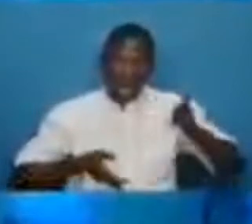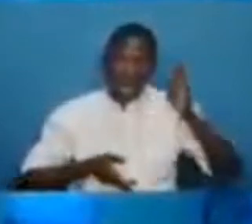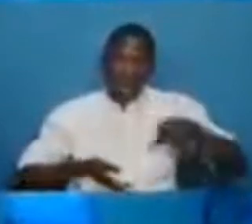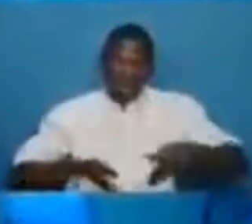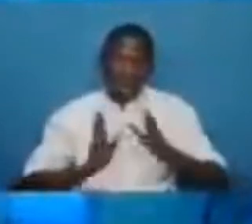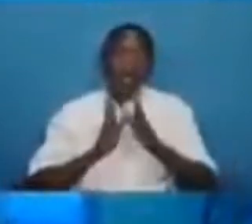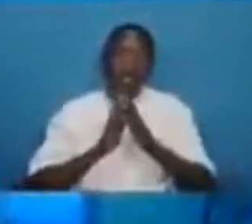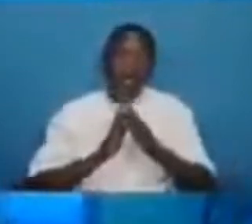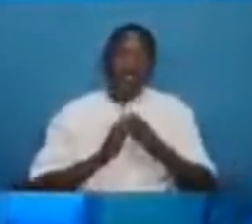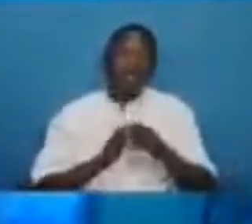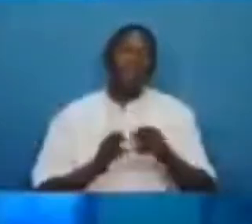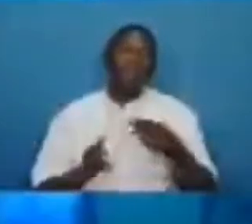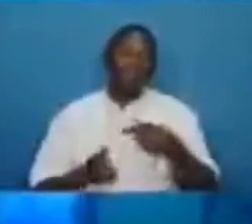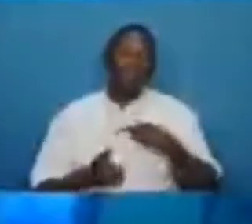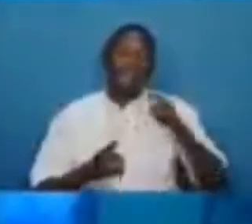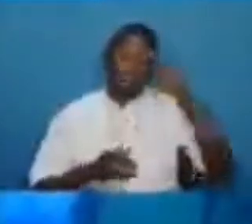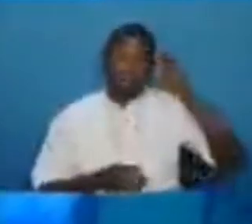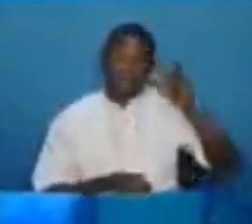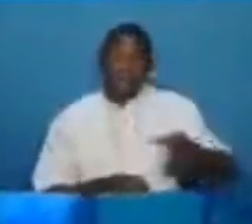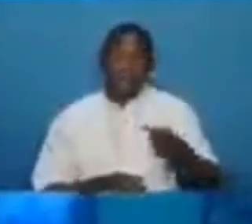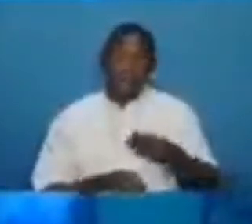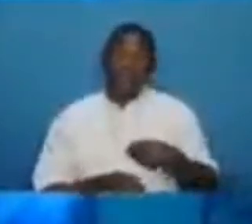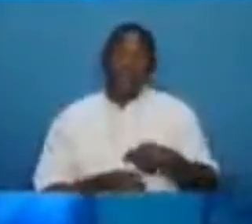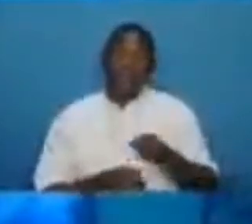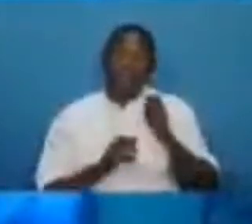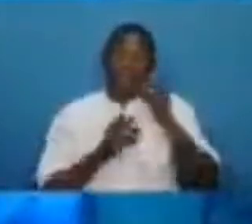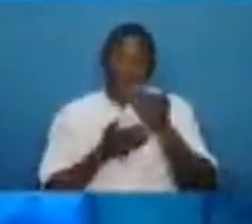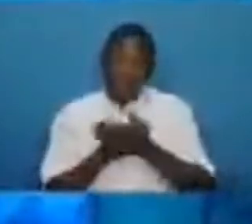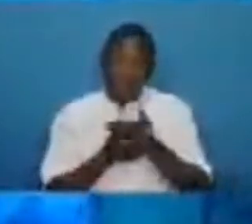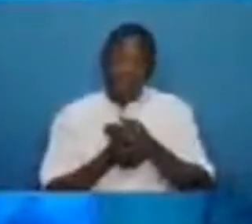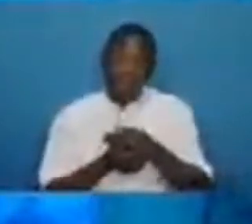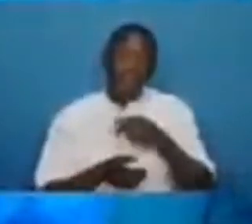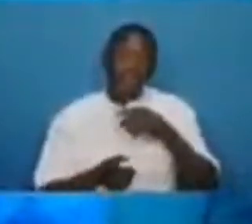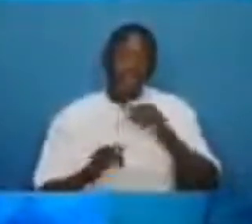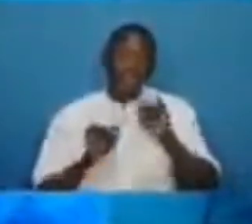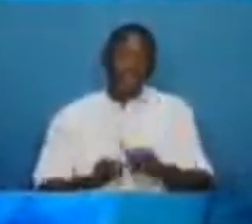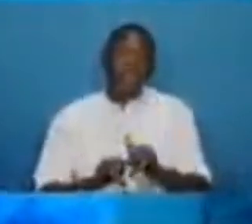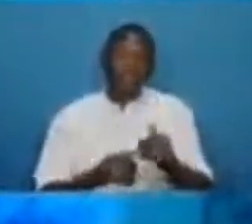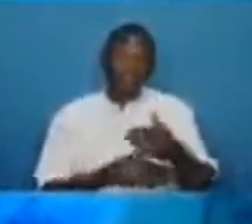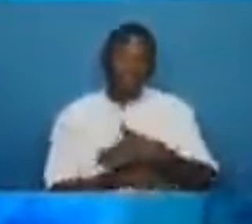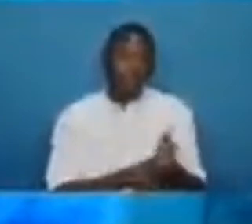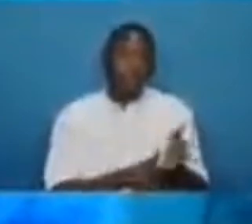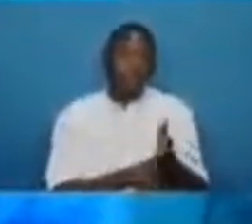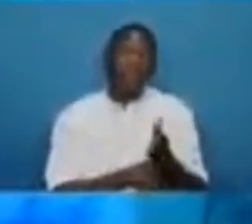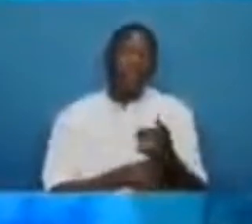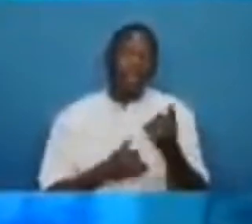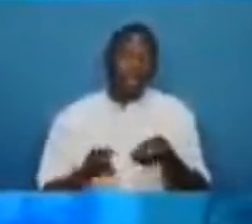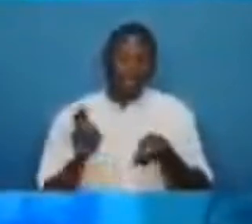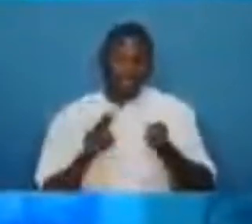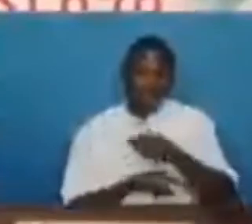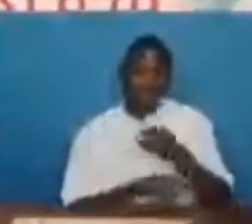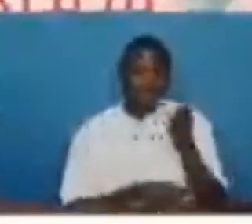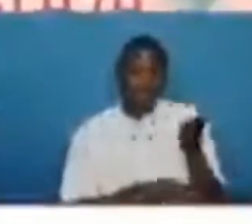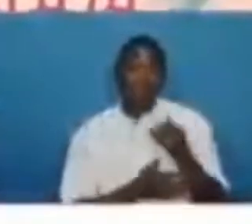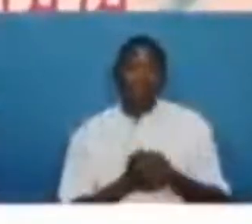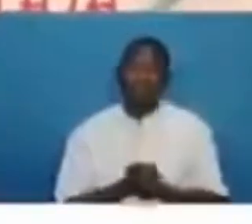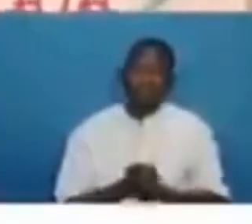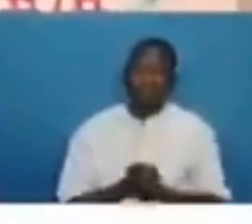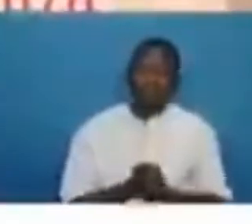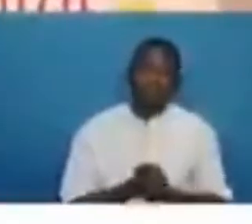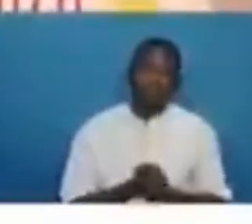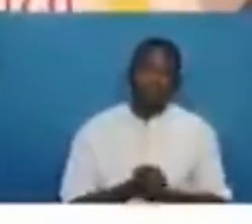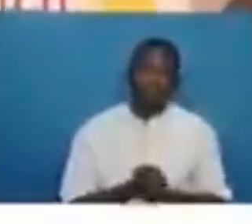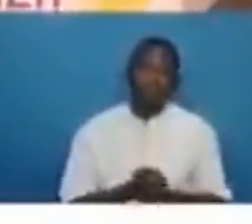Fisheries, Musa Drammeh, presided over the inauguration on Saturday. Omar P. Jalo attended and files in this report.